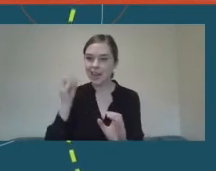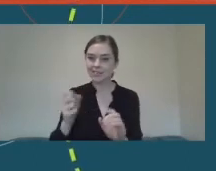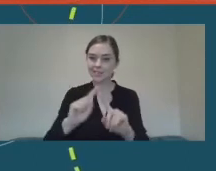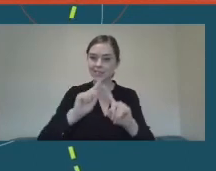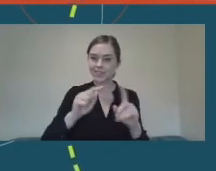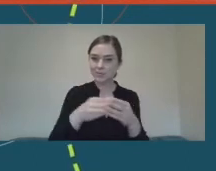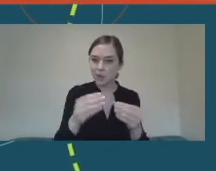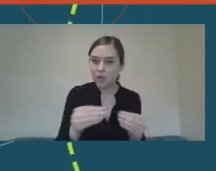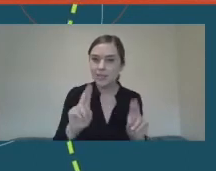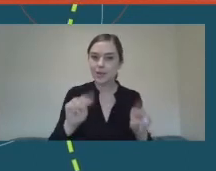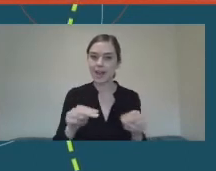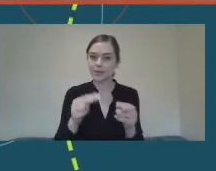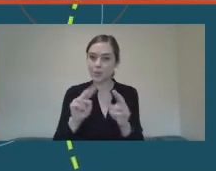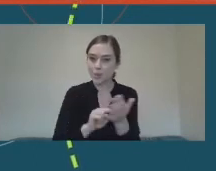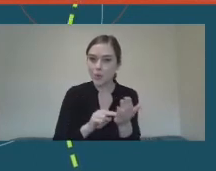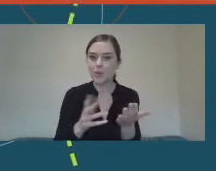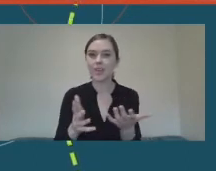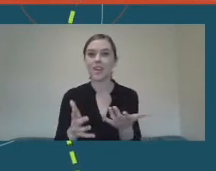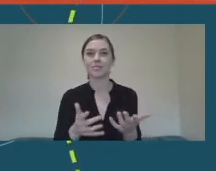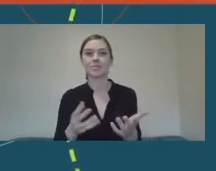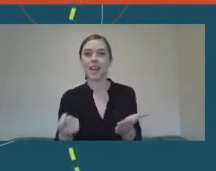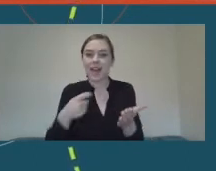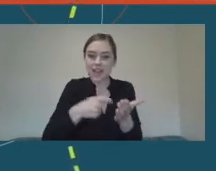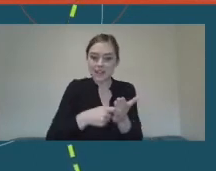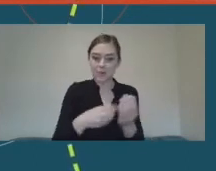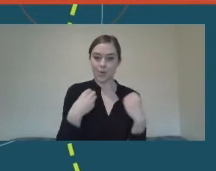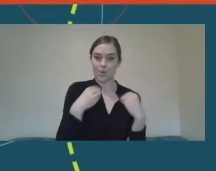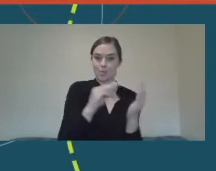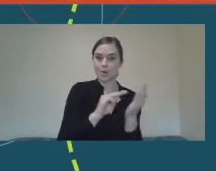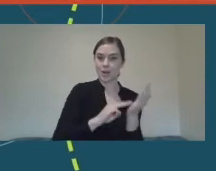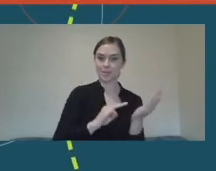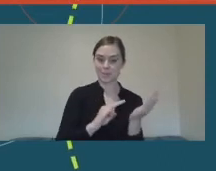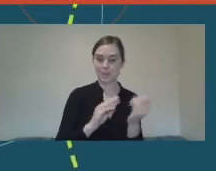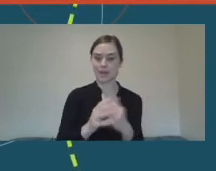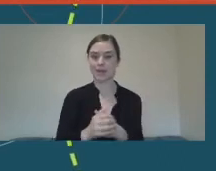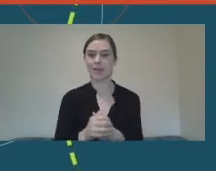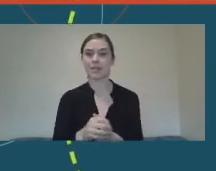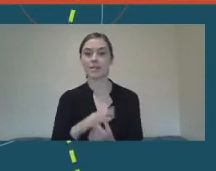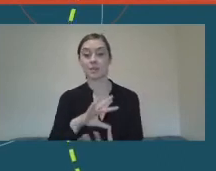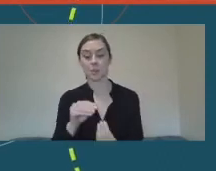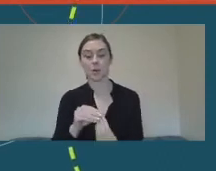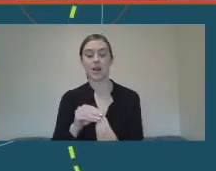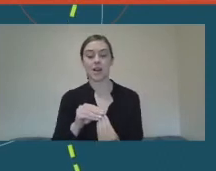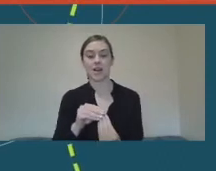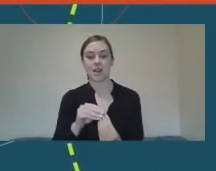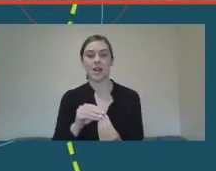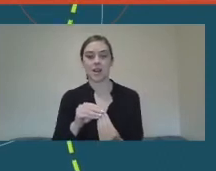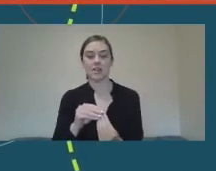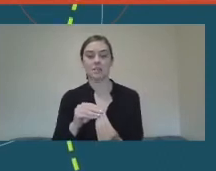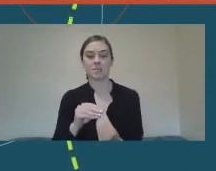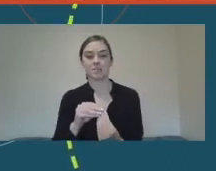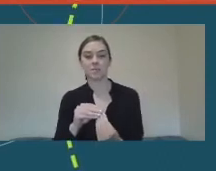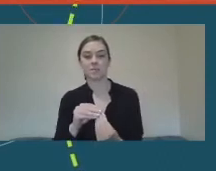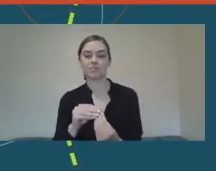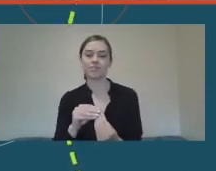or advance or improve your program. And just in terms of a summary, let me